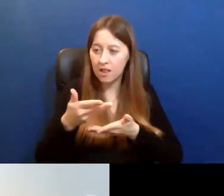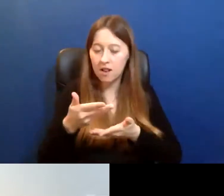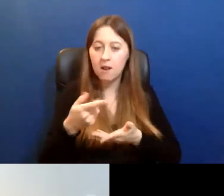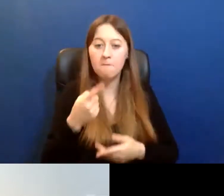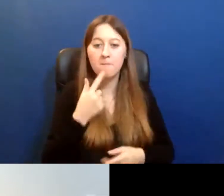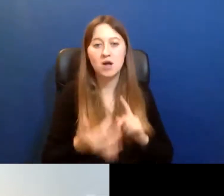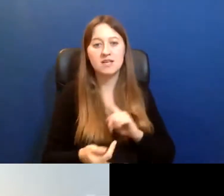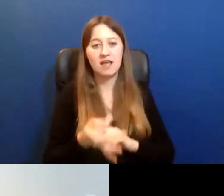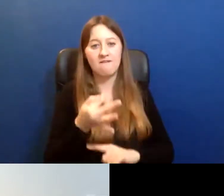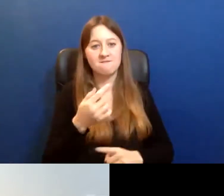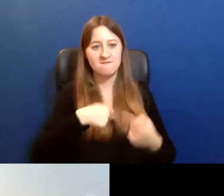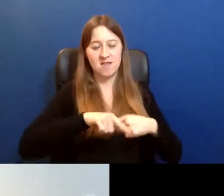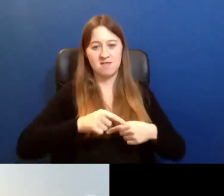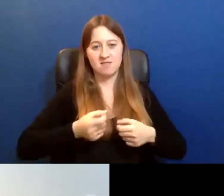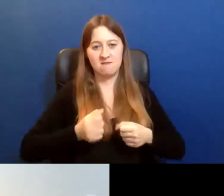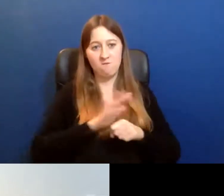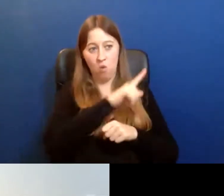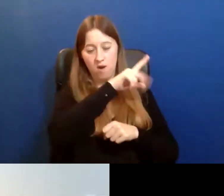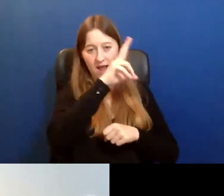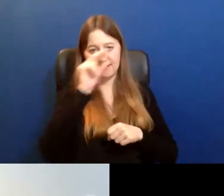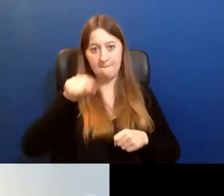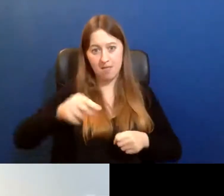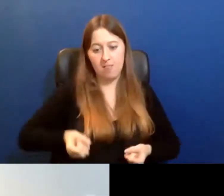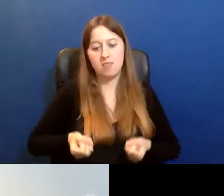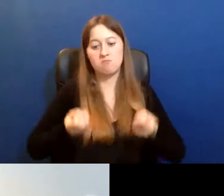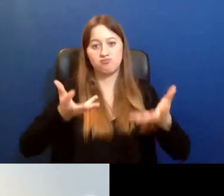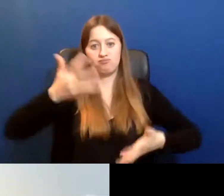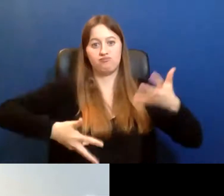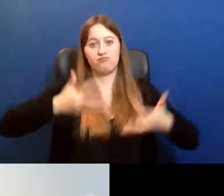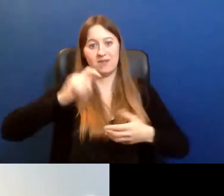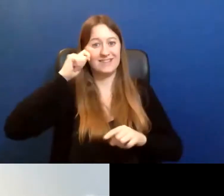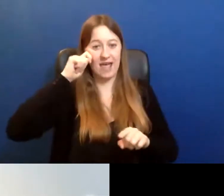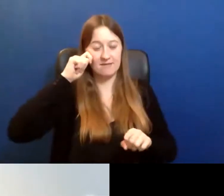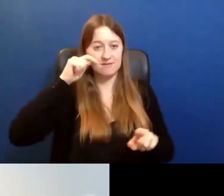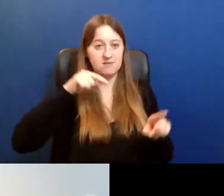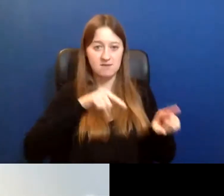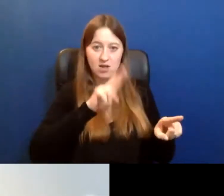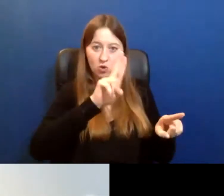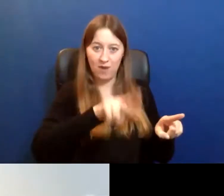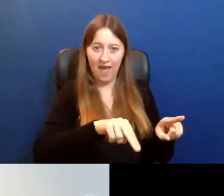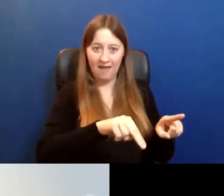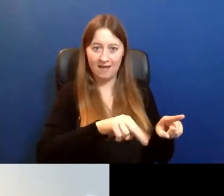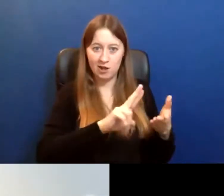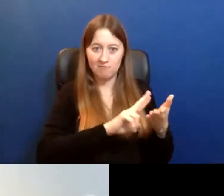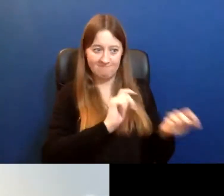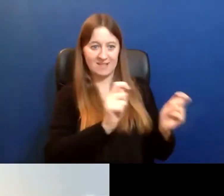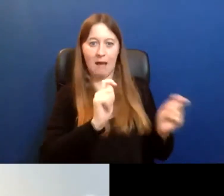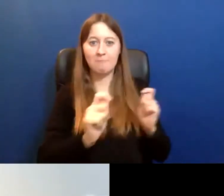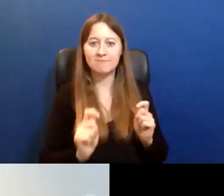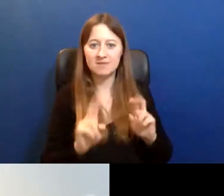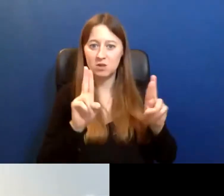honest, particularly the production test, I think, lend itself quite well to an adaptation, because